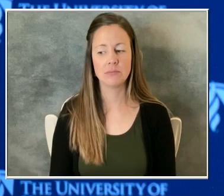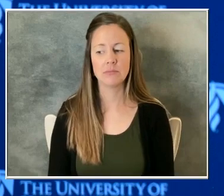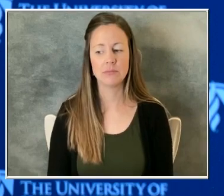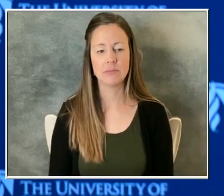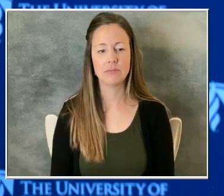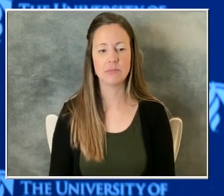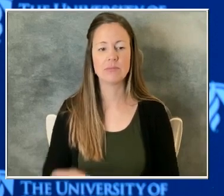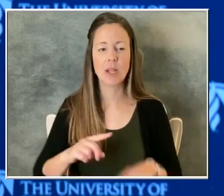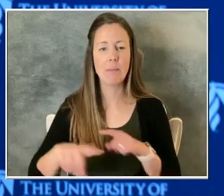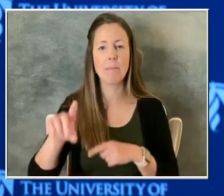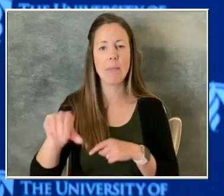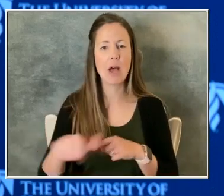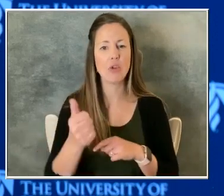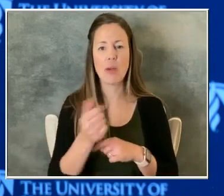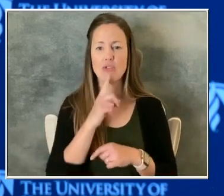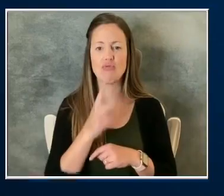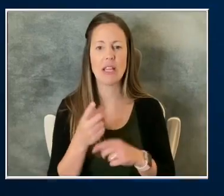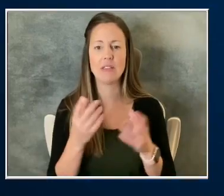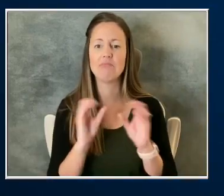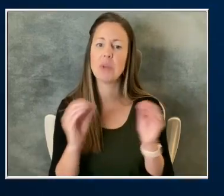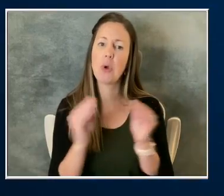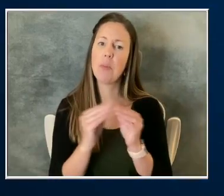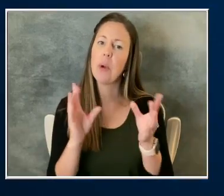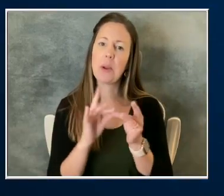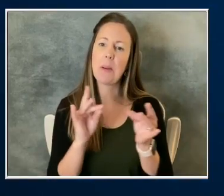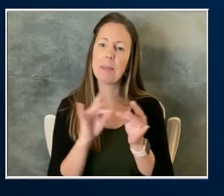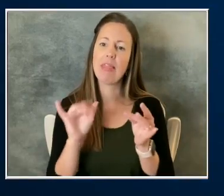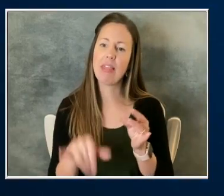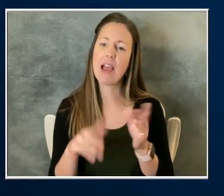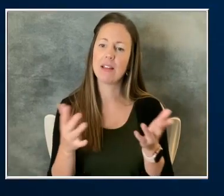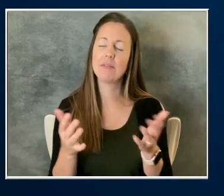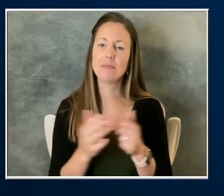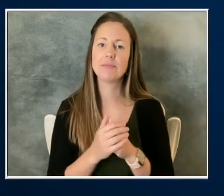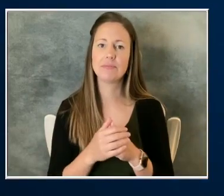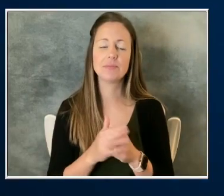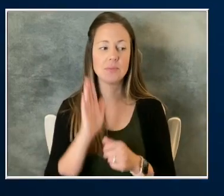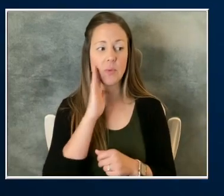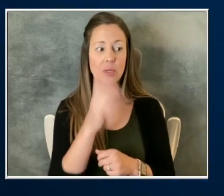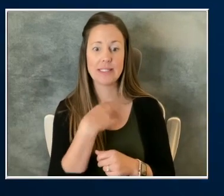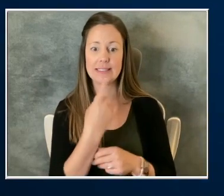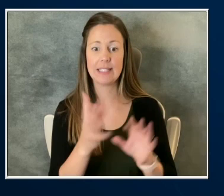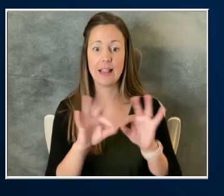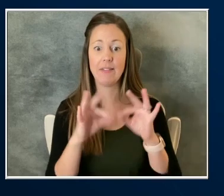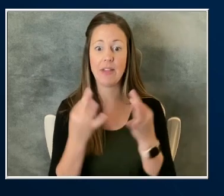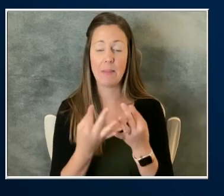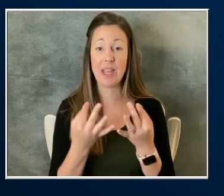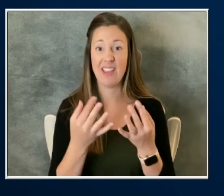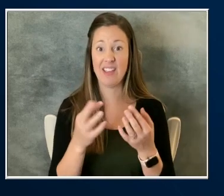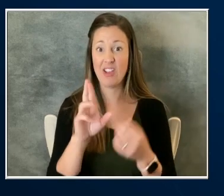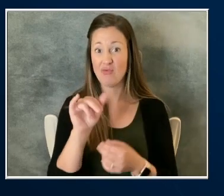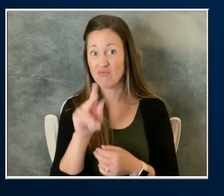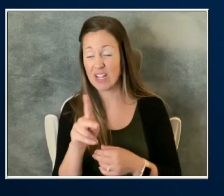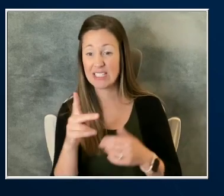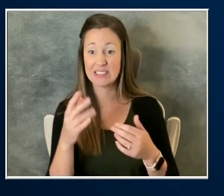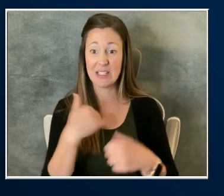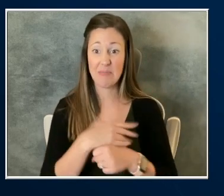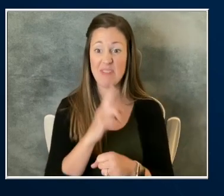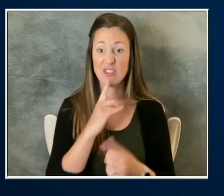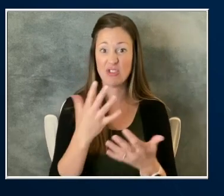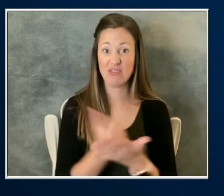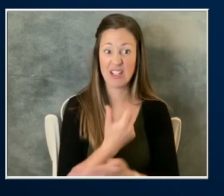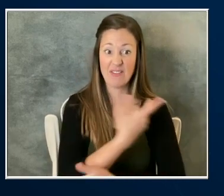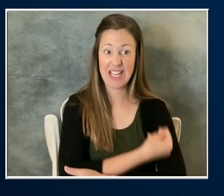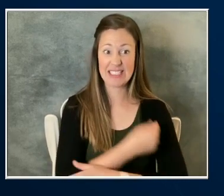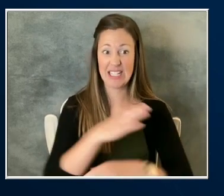have any other comments. But yeah, I would just say to the family members, if you're at risk, make sure you've gotten the shingles vaccine. It's available to those over 55,